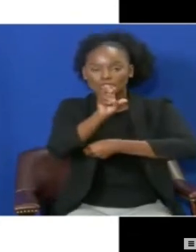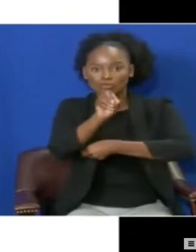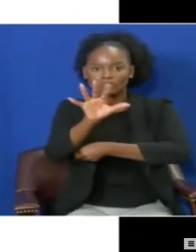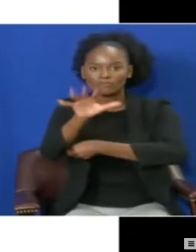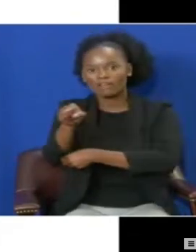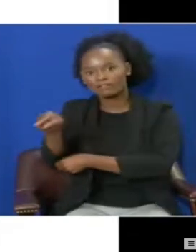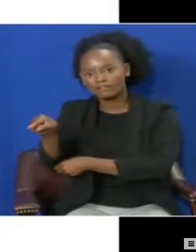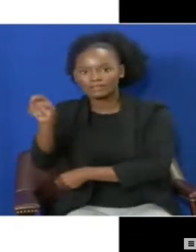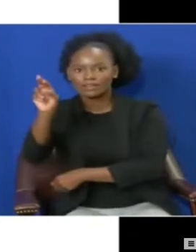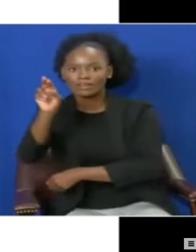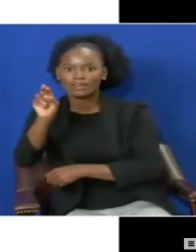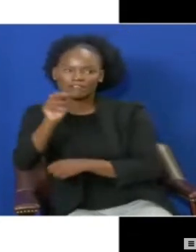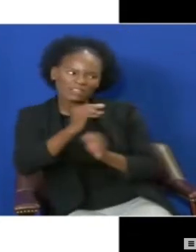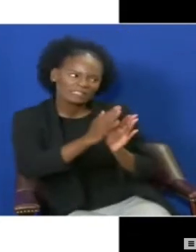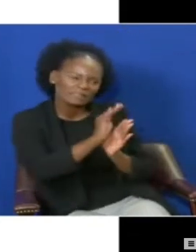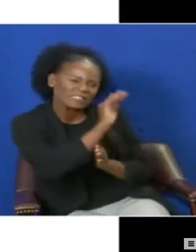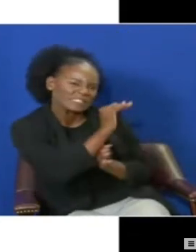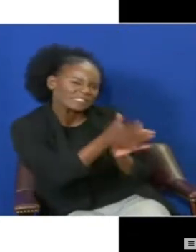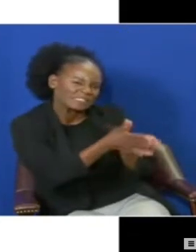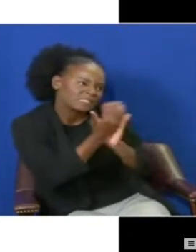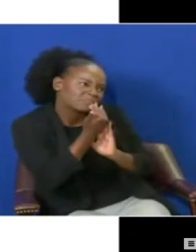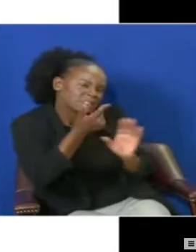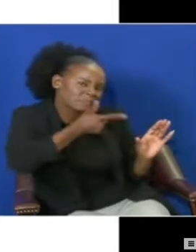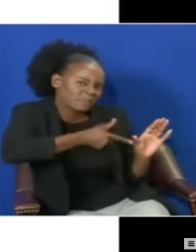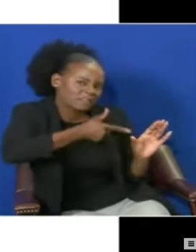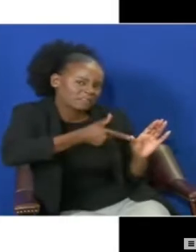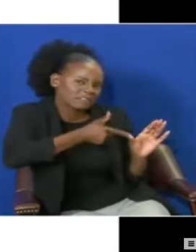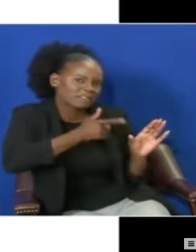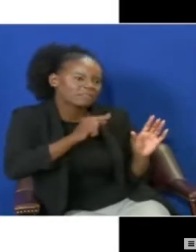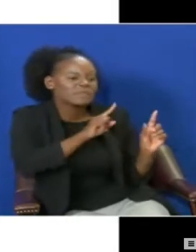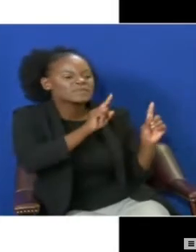He says, Copa Petrol to Mpumalanga.